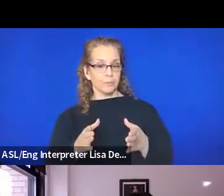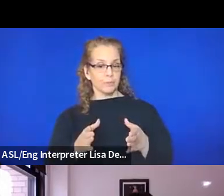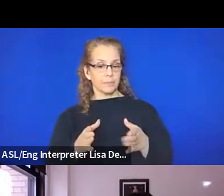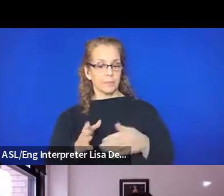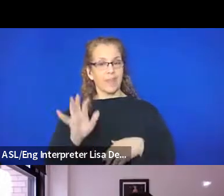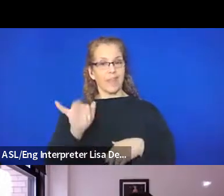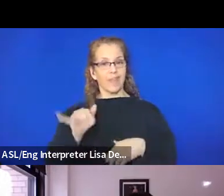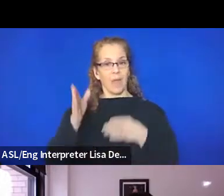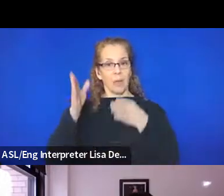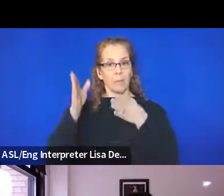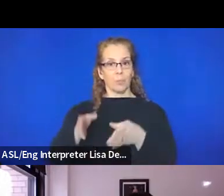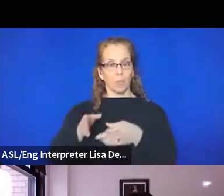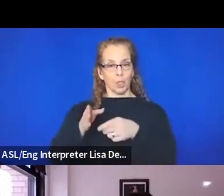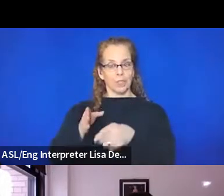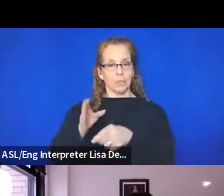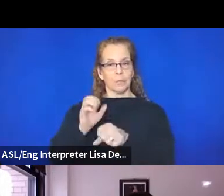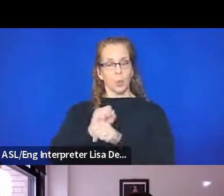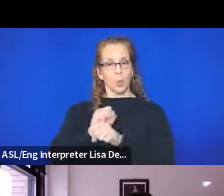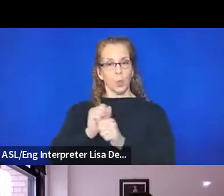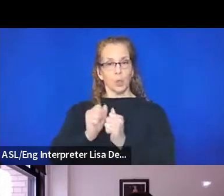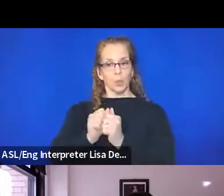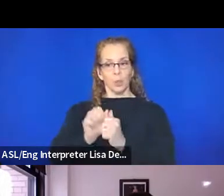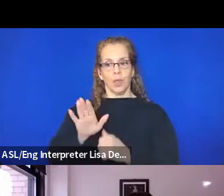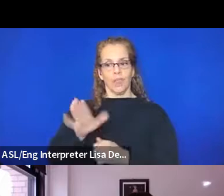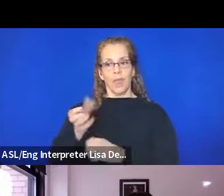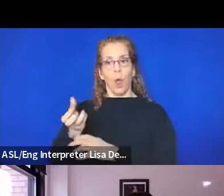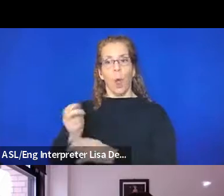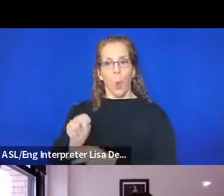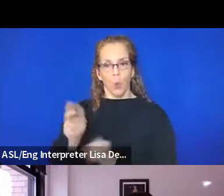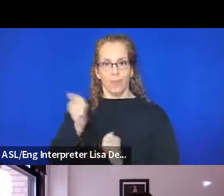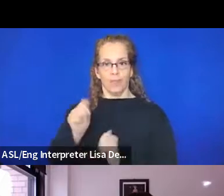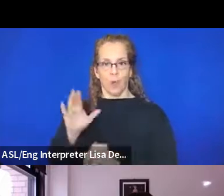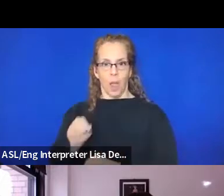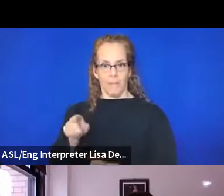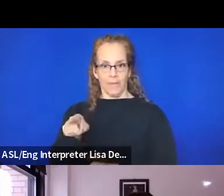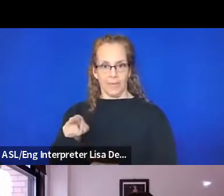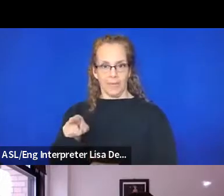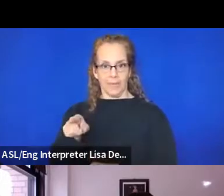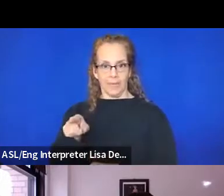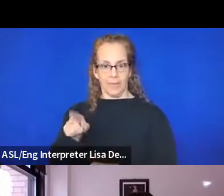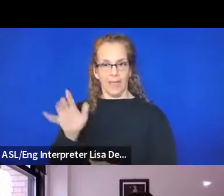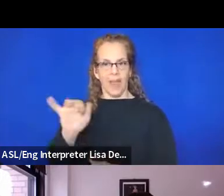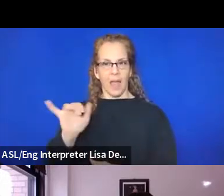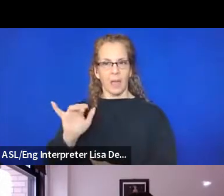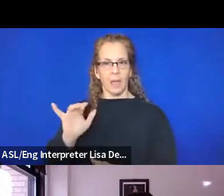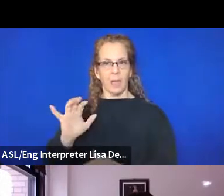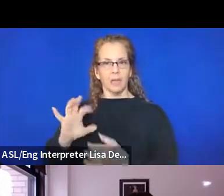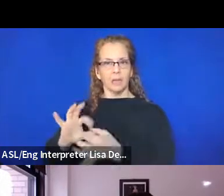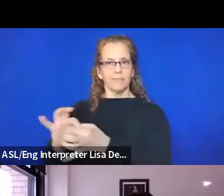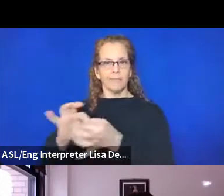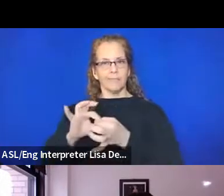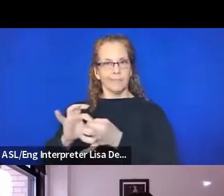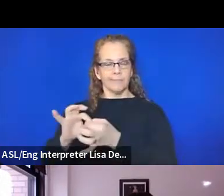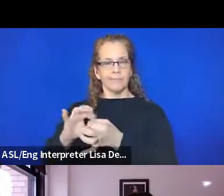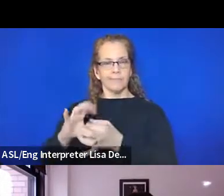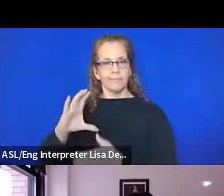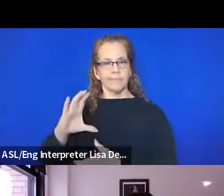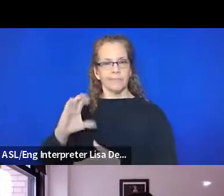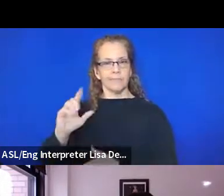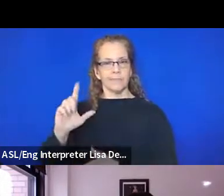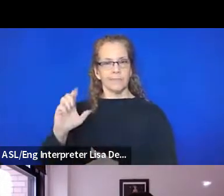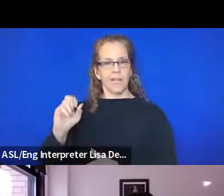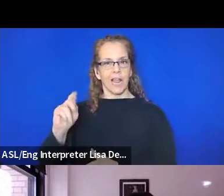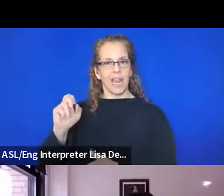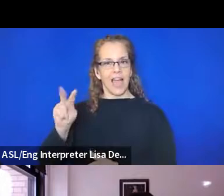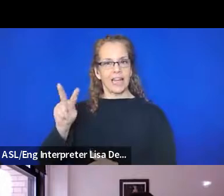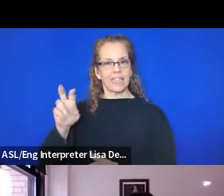somebody who works with their own theater company and like a collective, and thereby is somewhat used to tracking